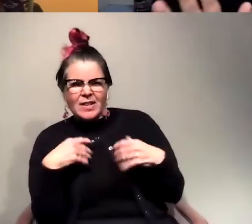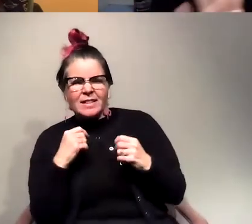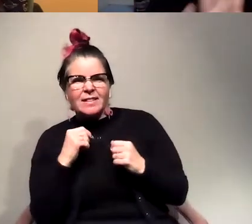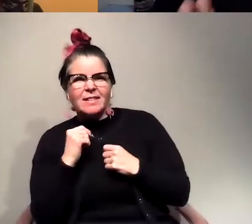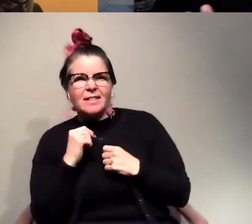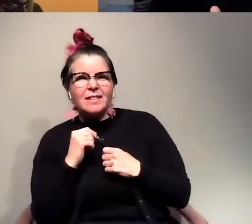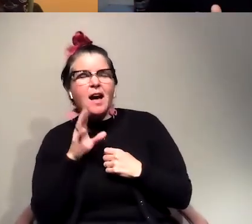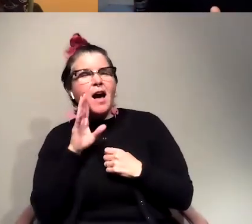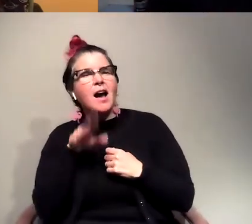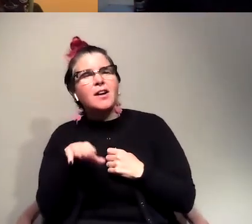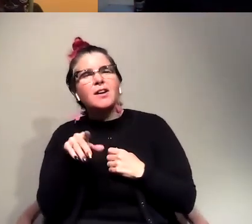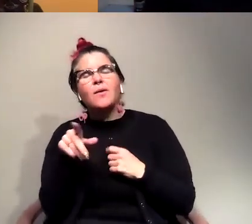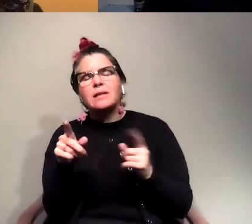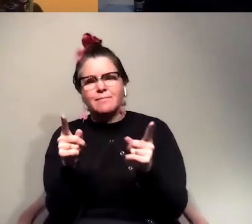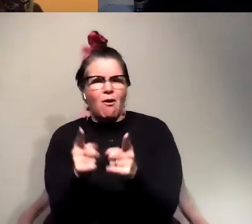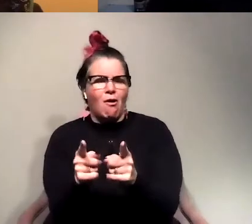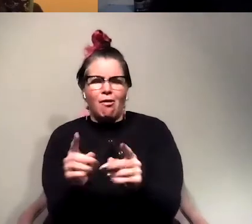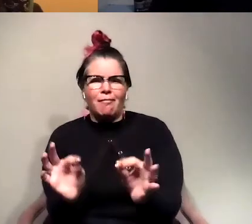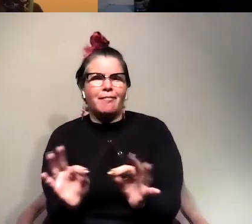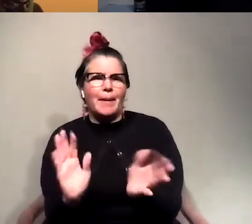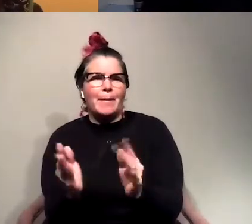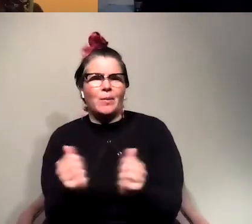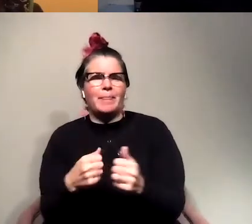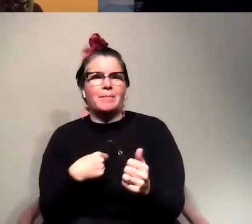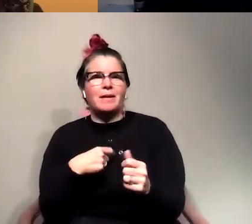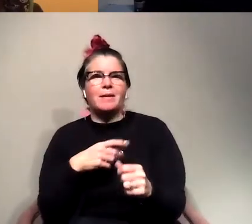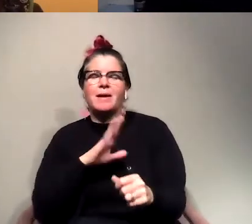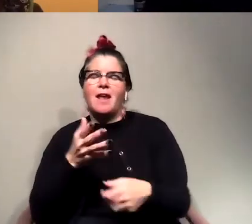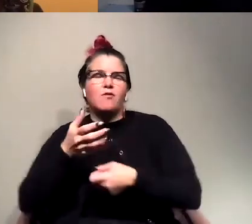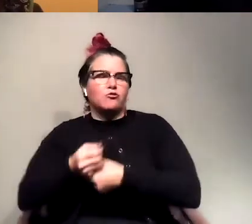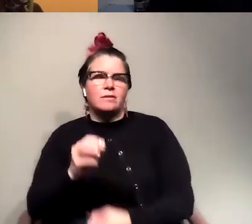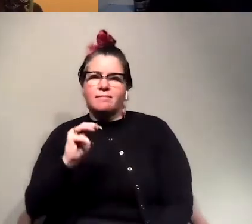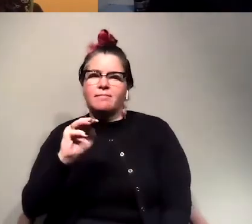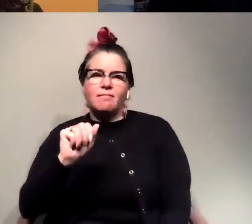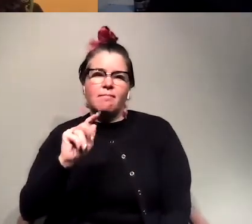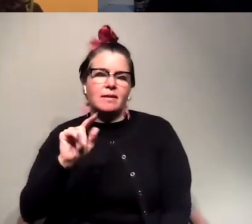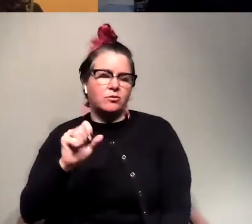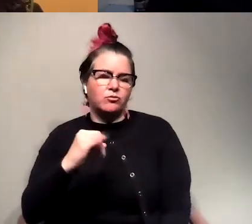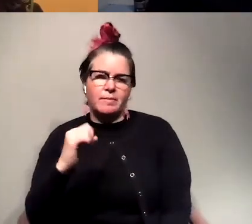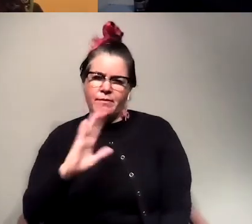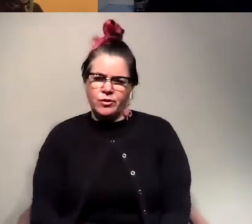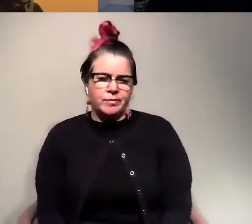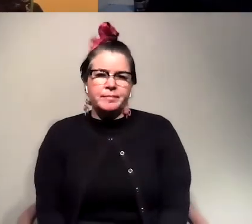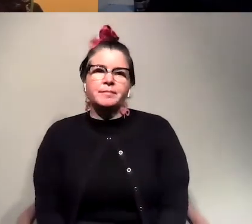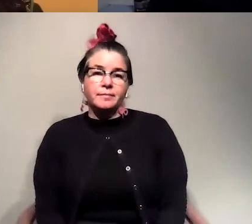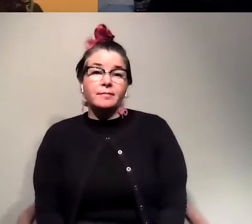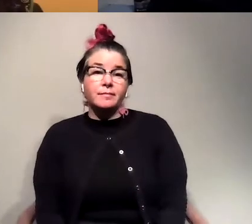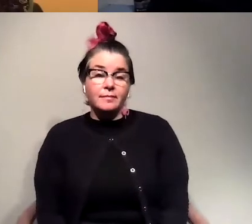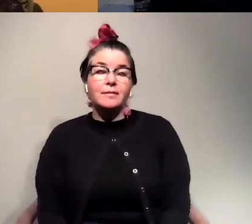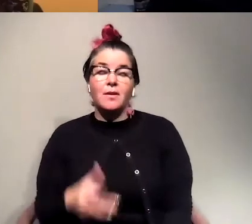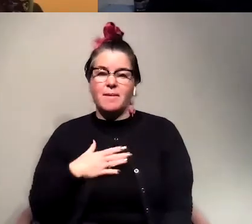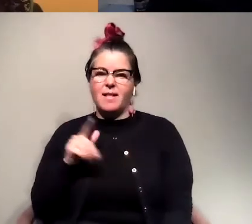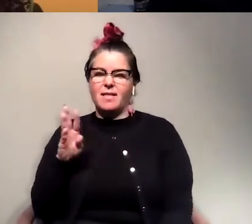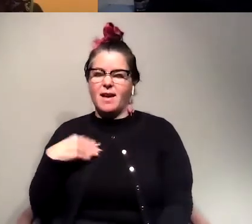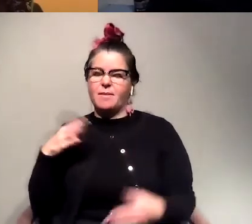know it's like much, much smaller than me, but like never trust a manta shrimp, you know? No, the lab that I was working